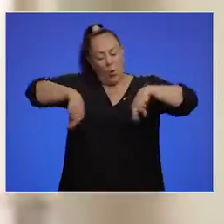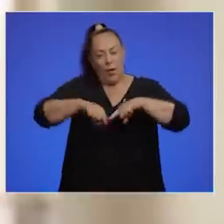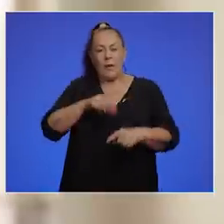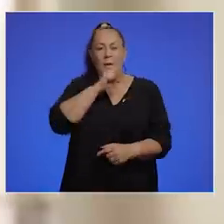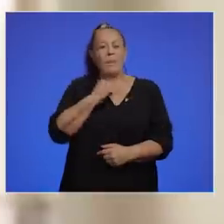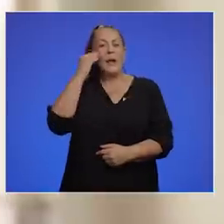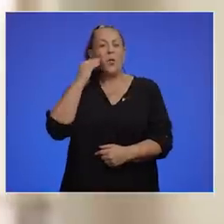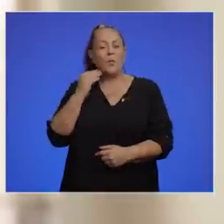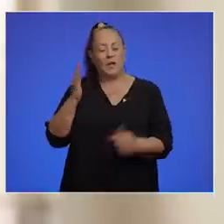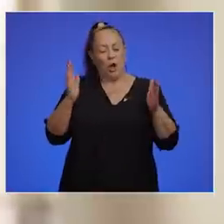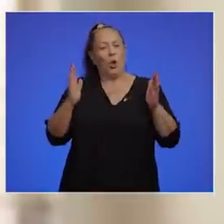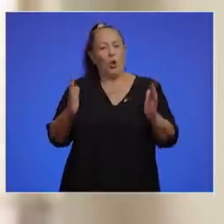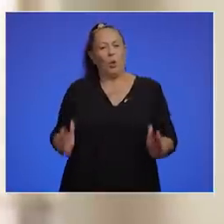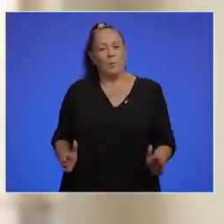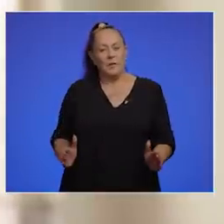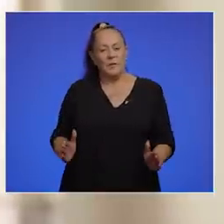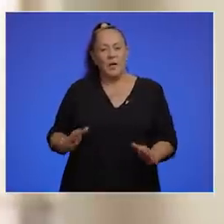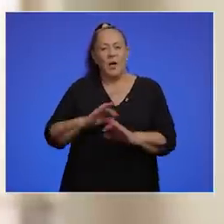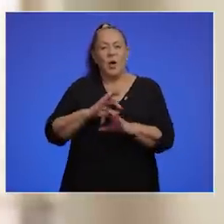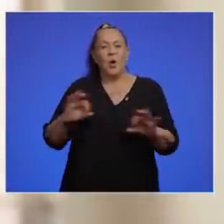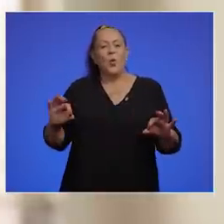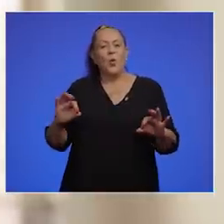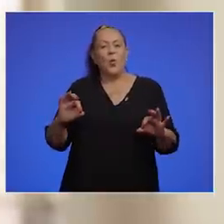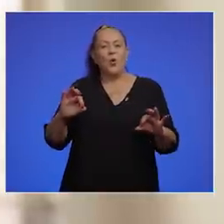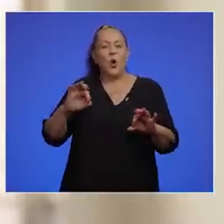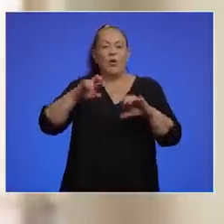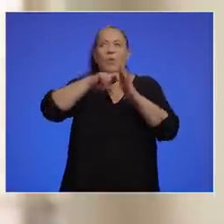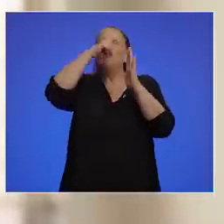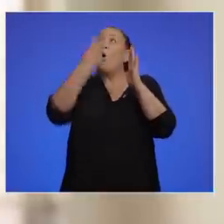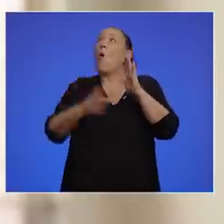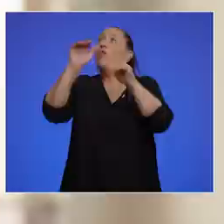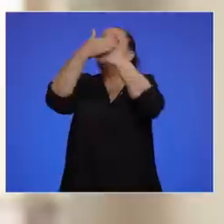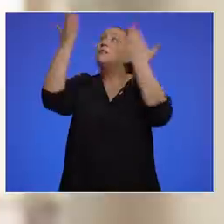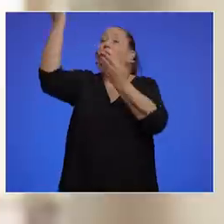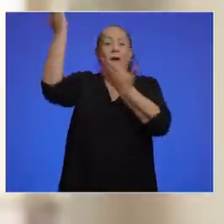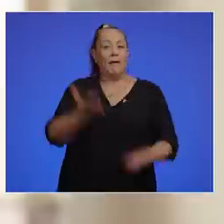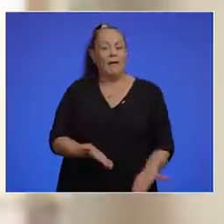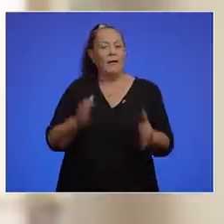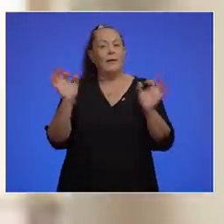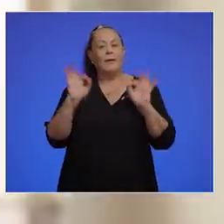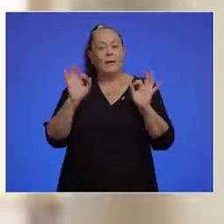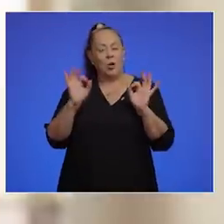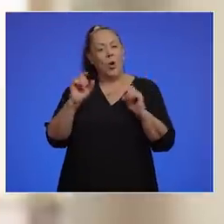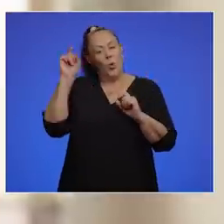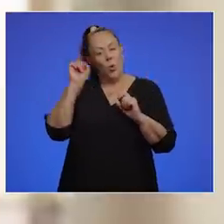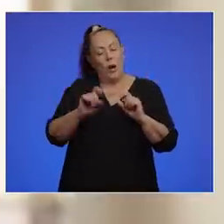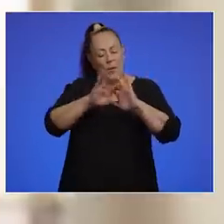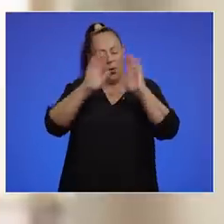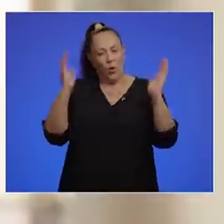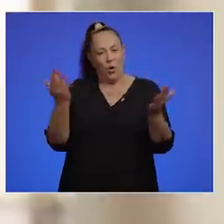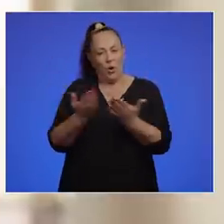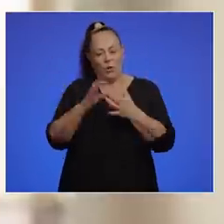as men and women As human beings We do not simply drop Out of the sky But are called To come into being